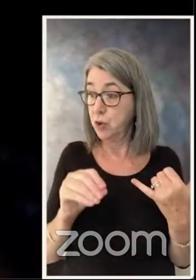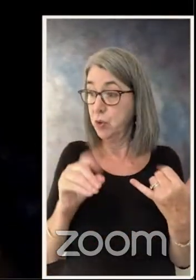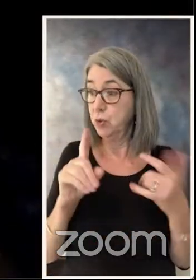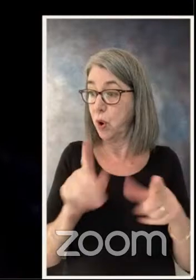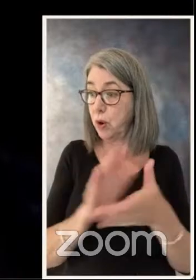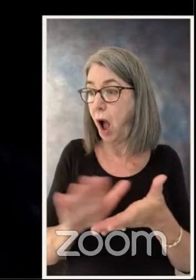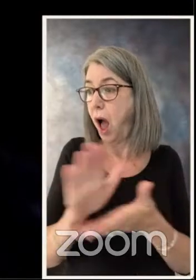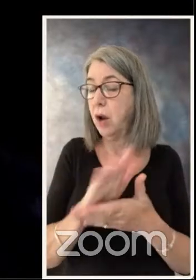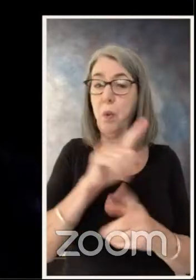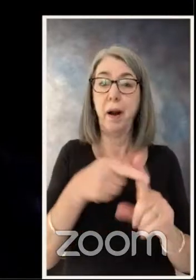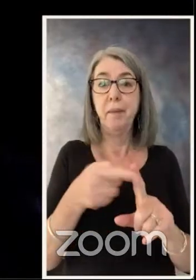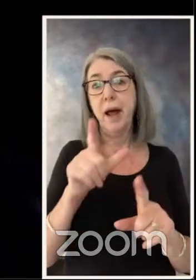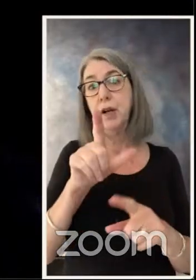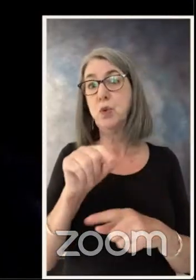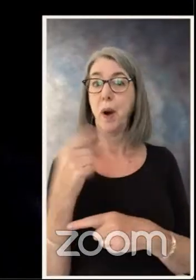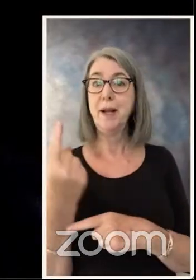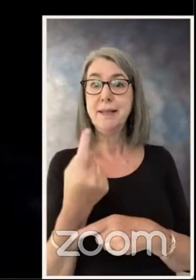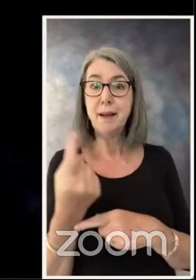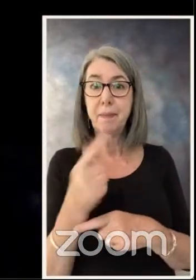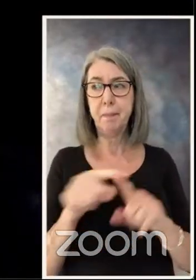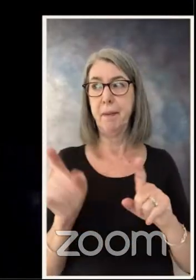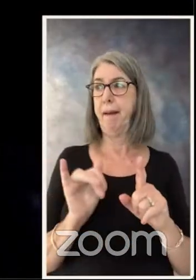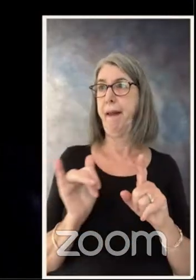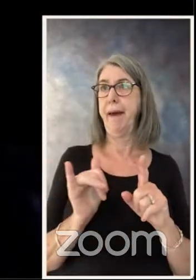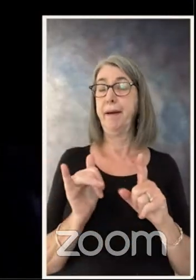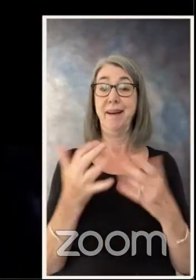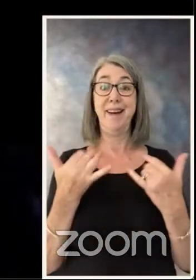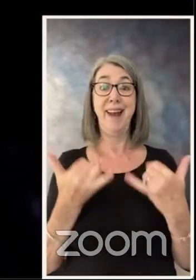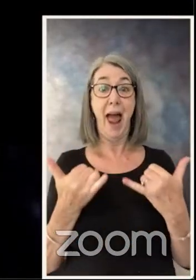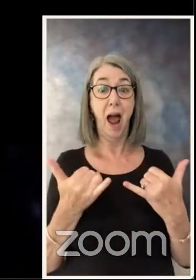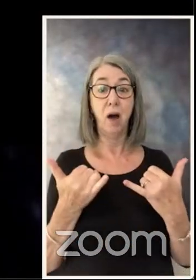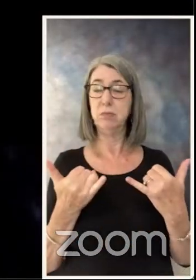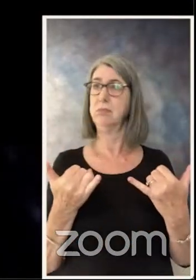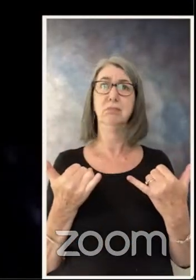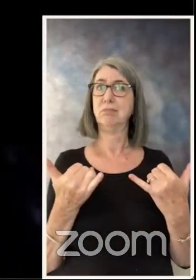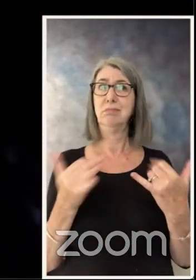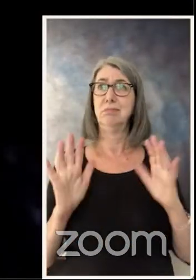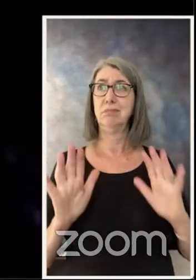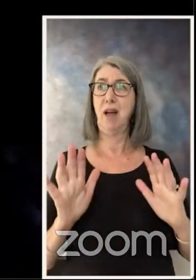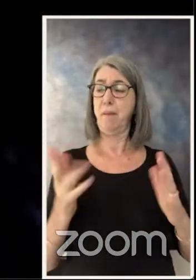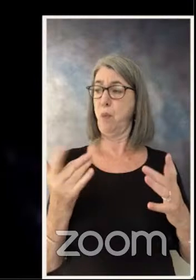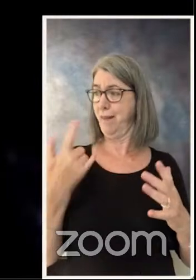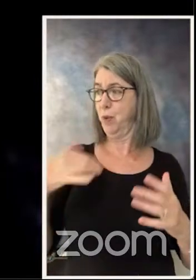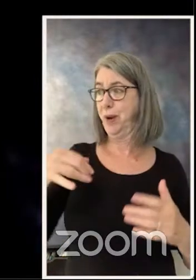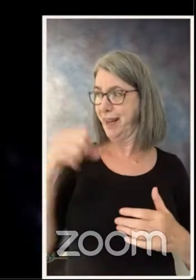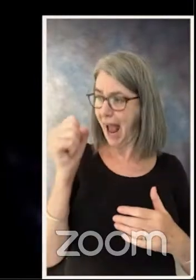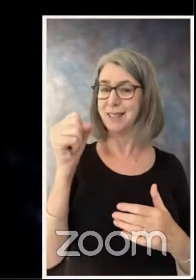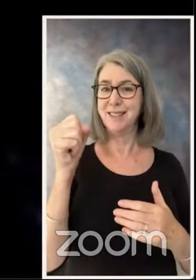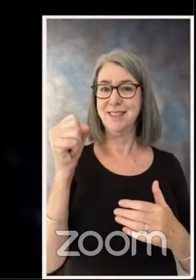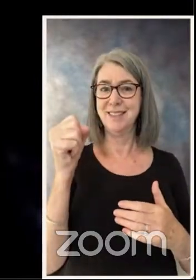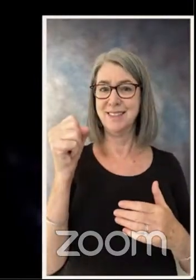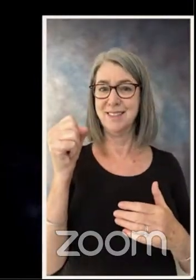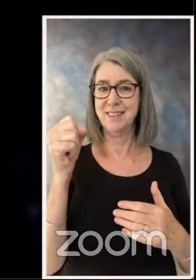going to be like when I'm like 20 something. But like now all I'm doing right now is just waiting for a yes.